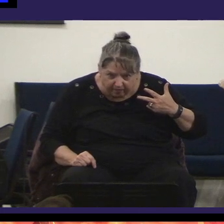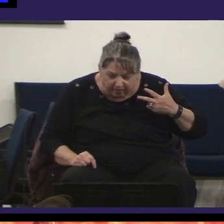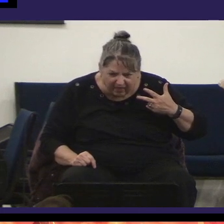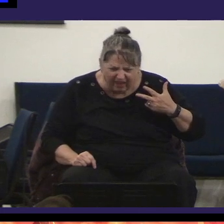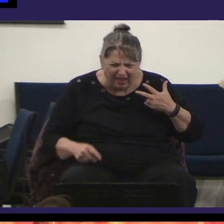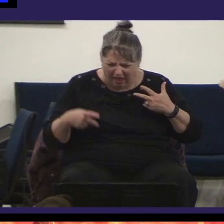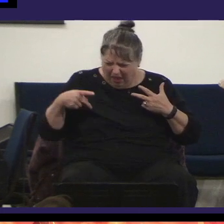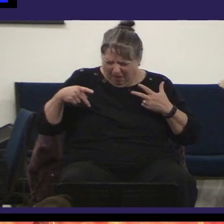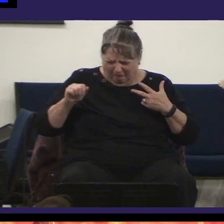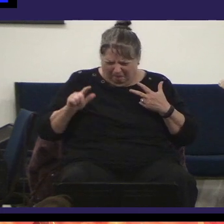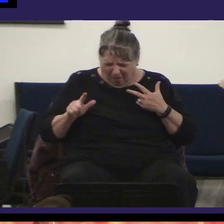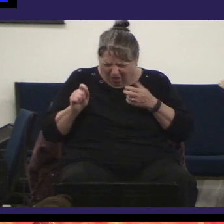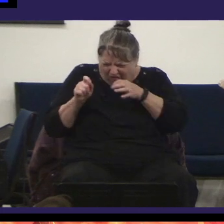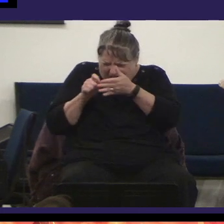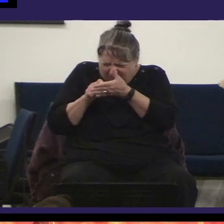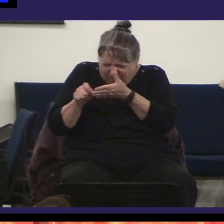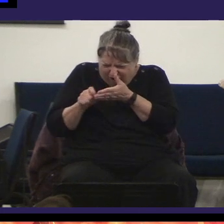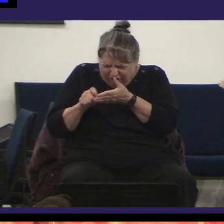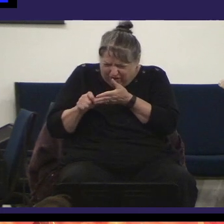so real.